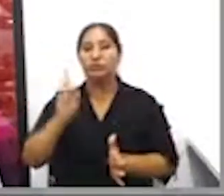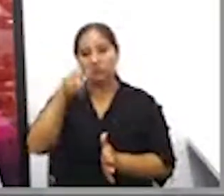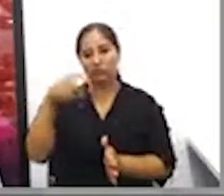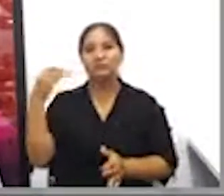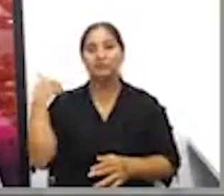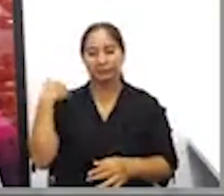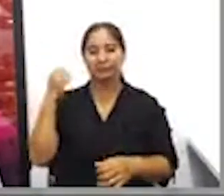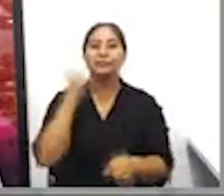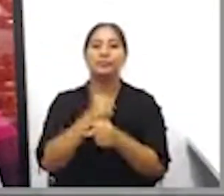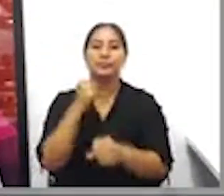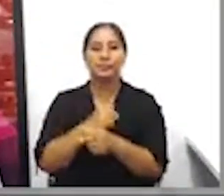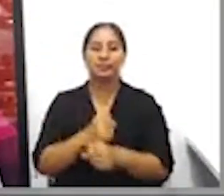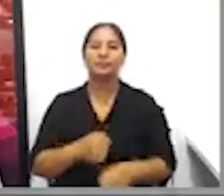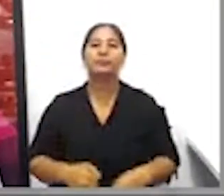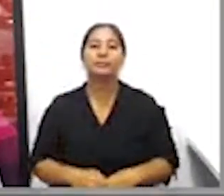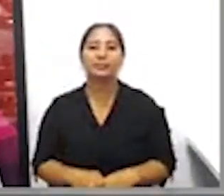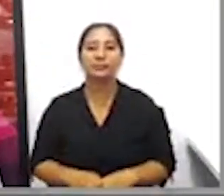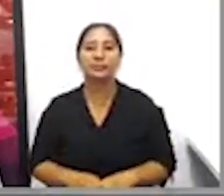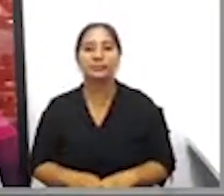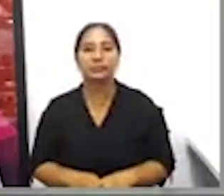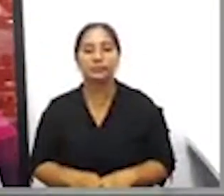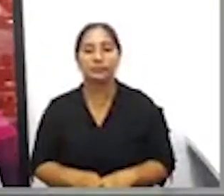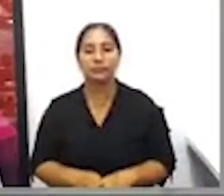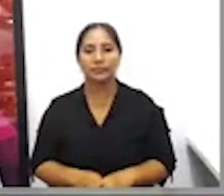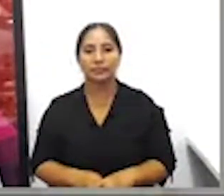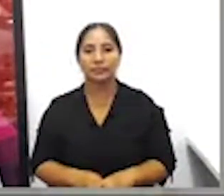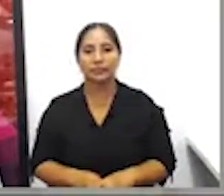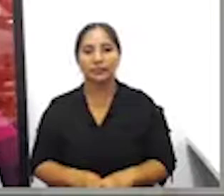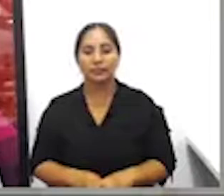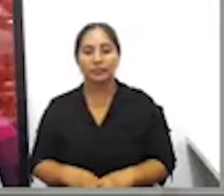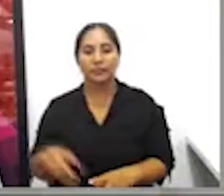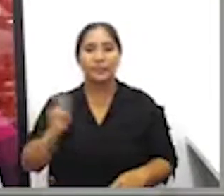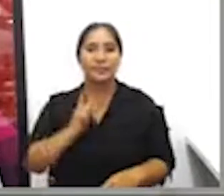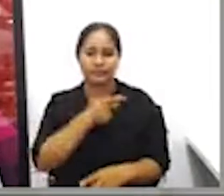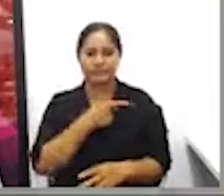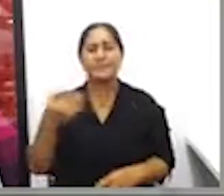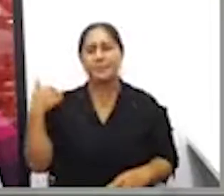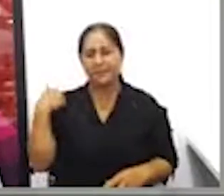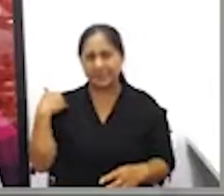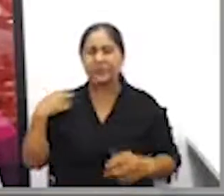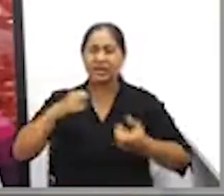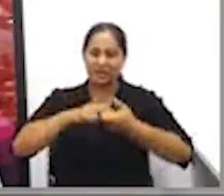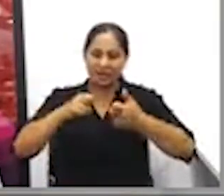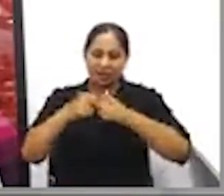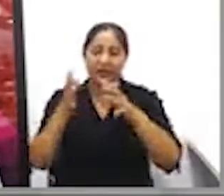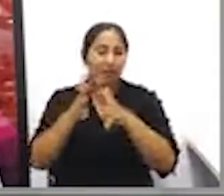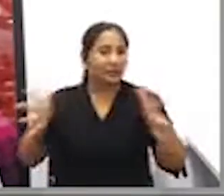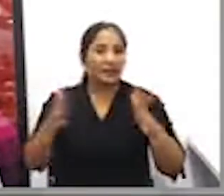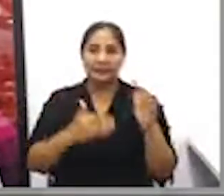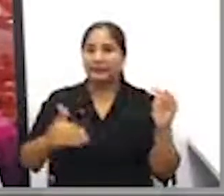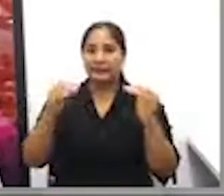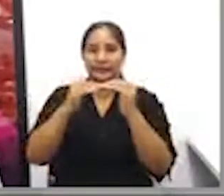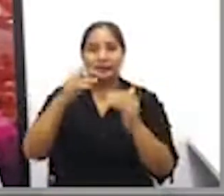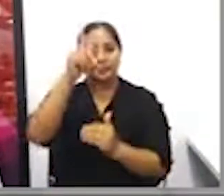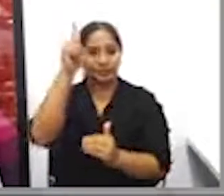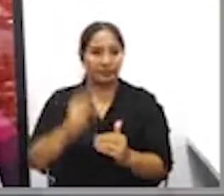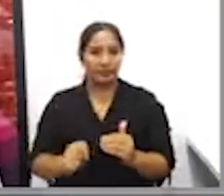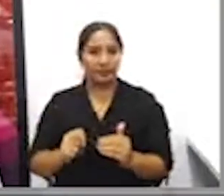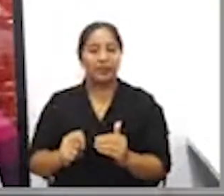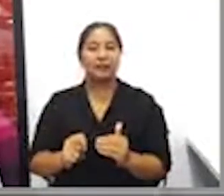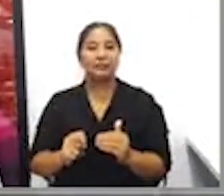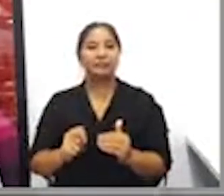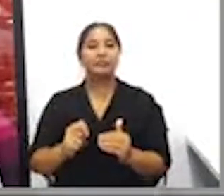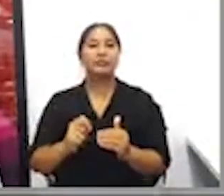high energy prices. We have lots of problems, but the unemployment rate is quite low now after the recovery from the